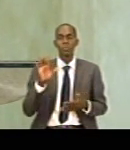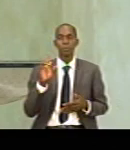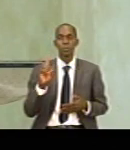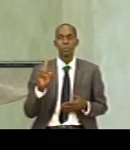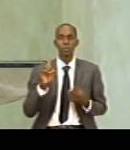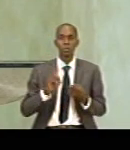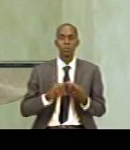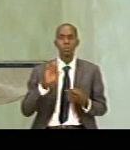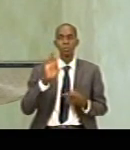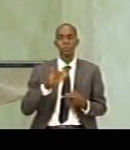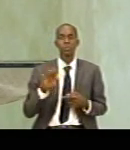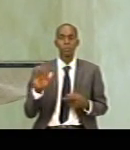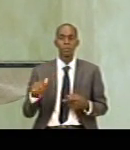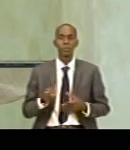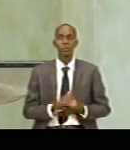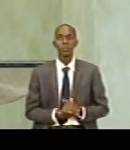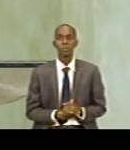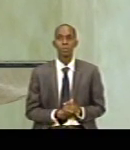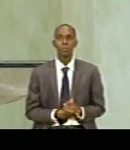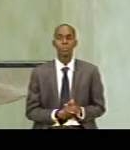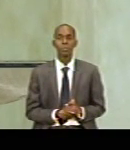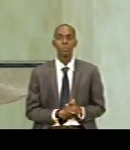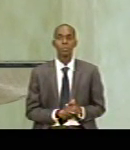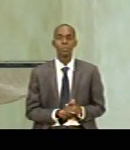to 55.